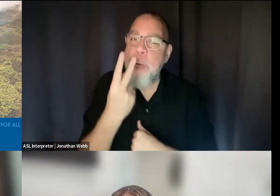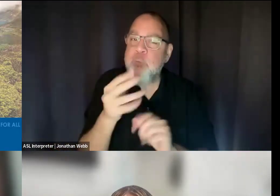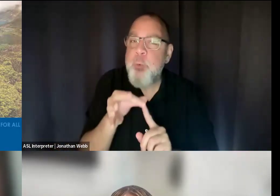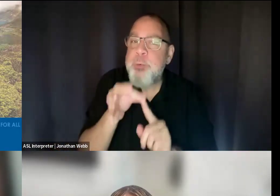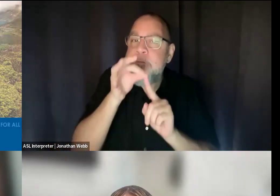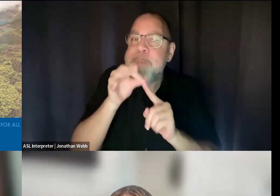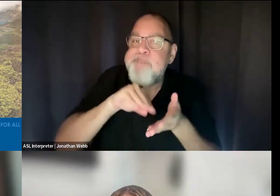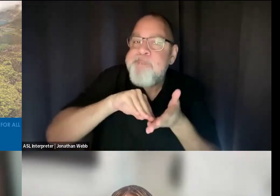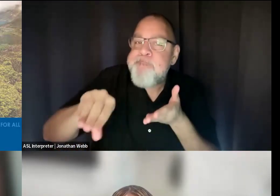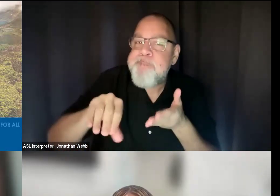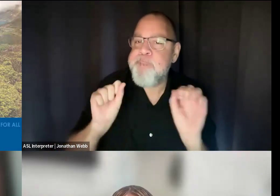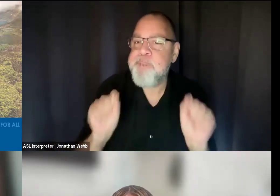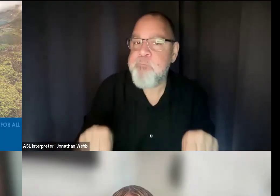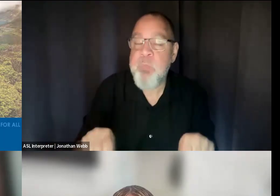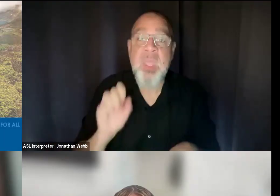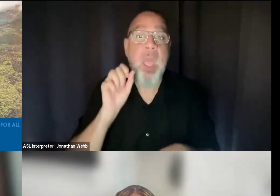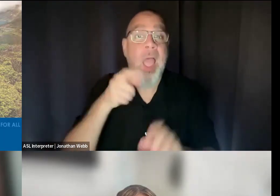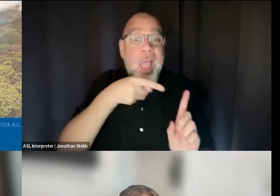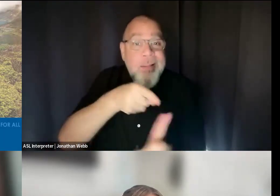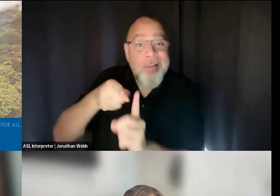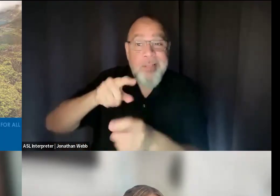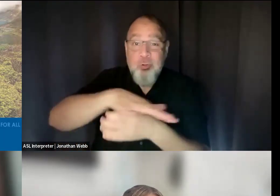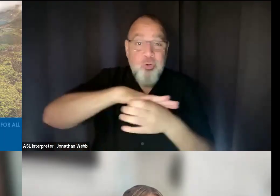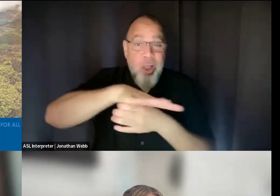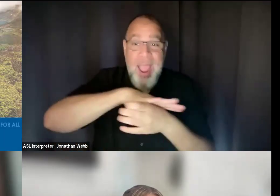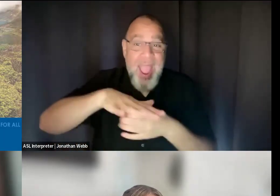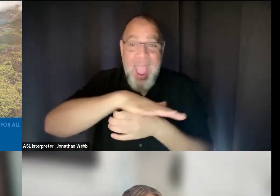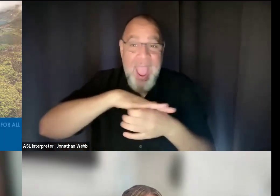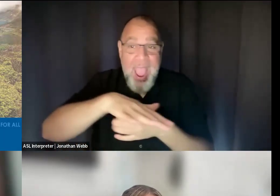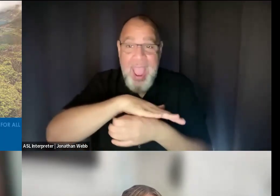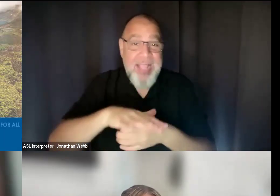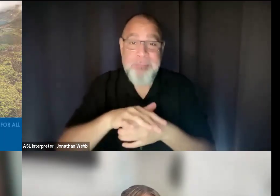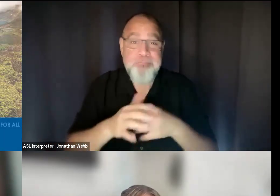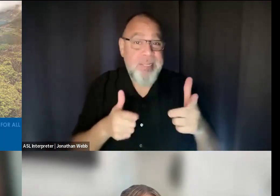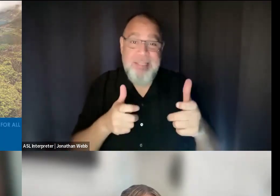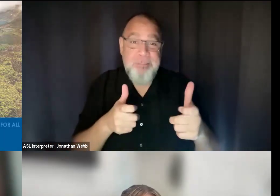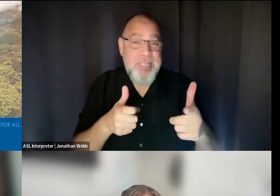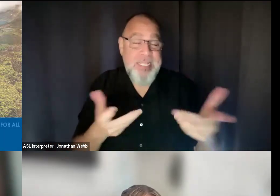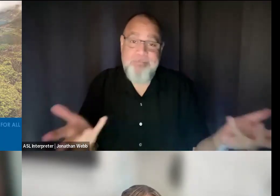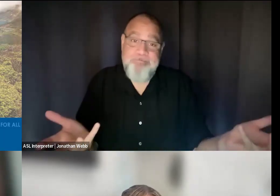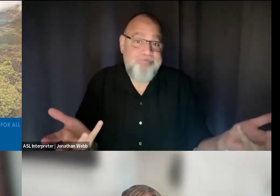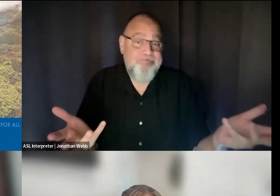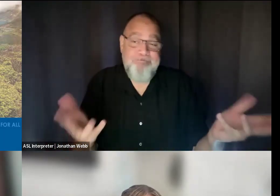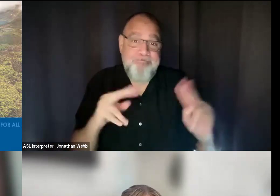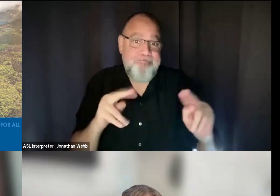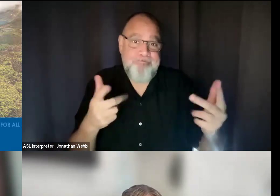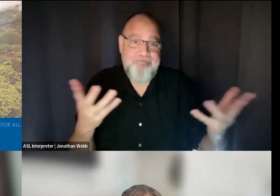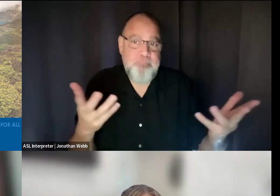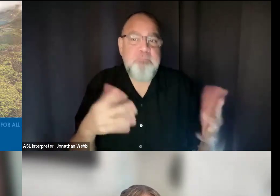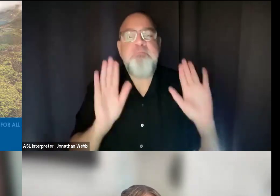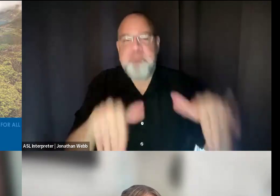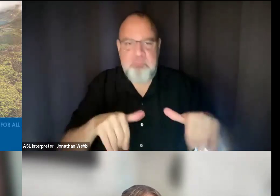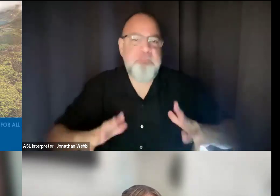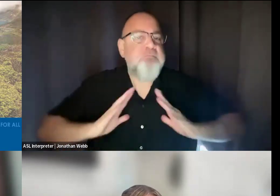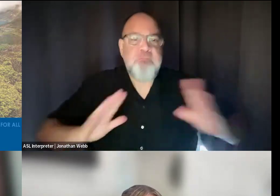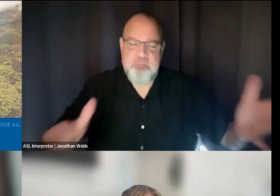the certain areas are for the speed is not feasible, then they get the exception